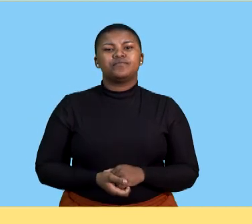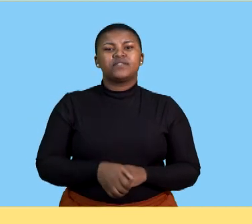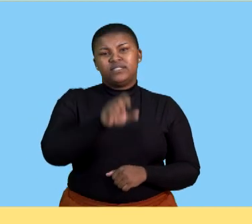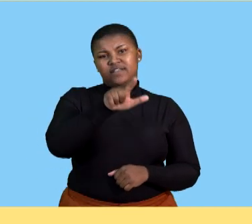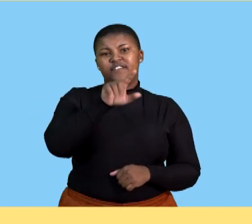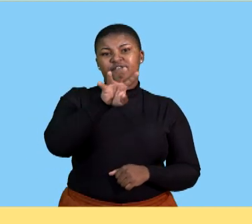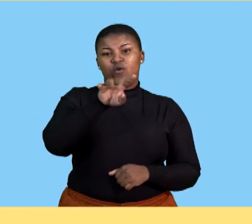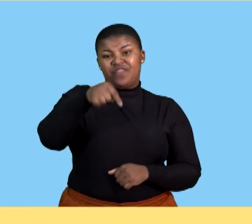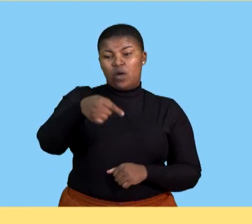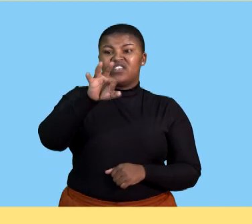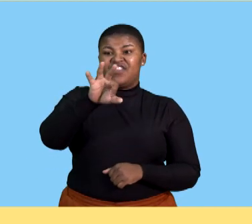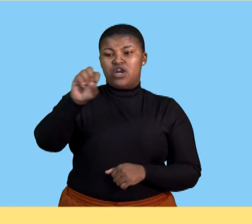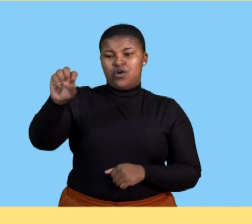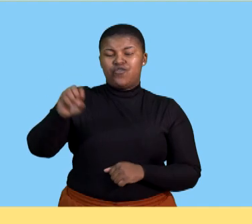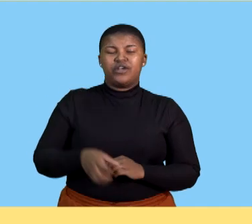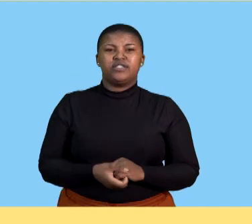with